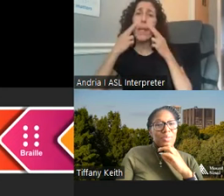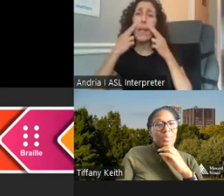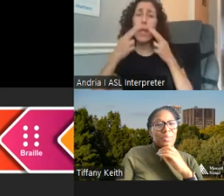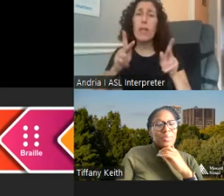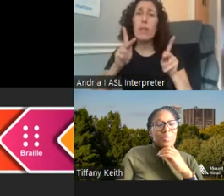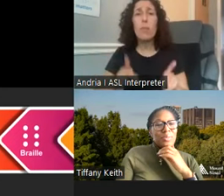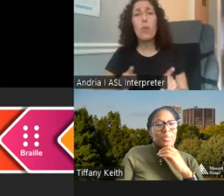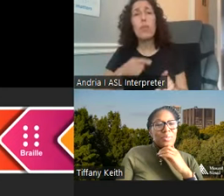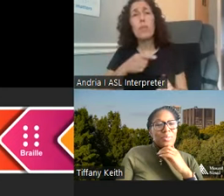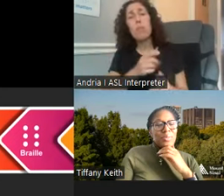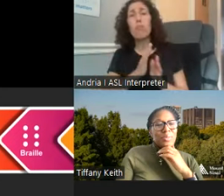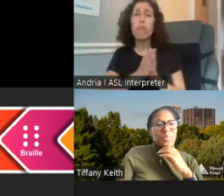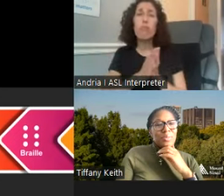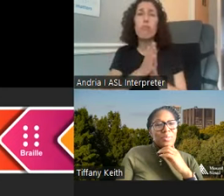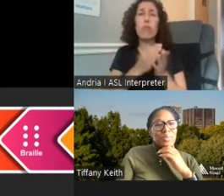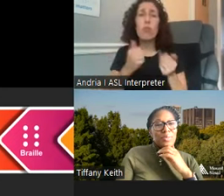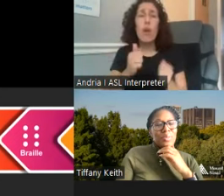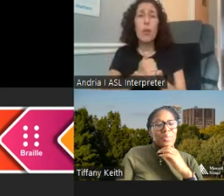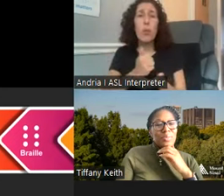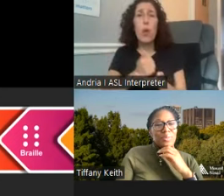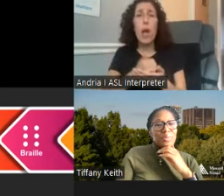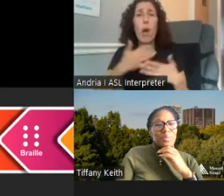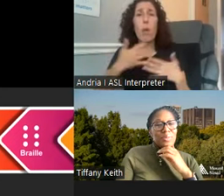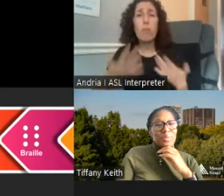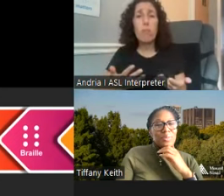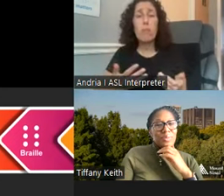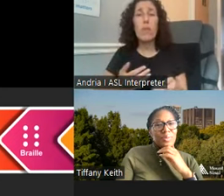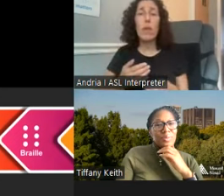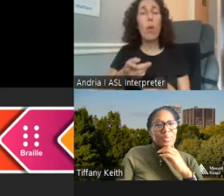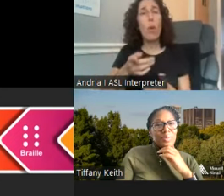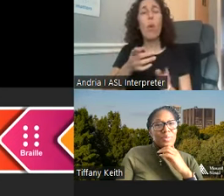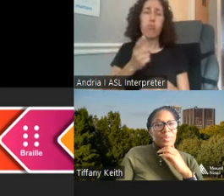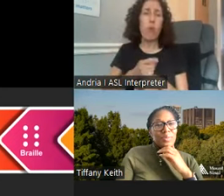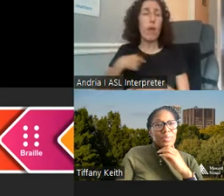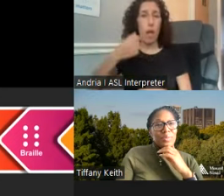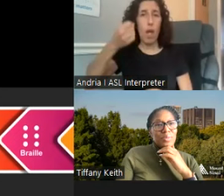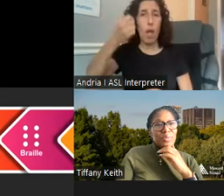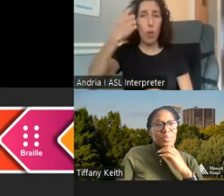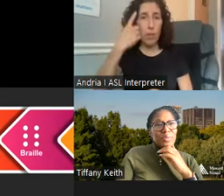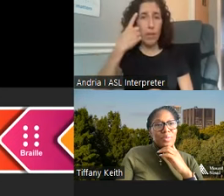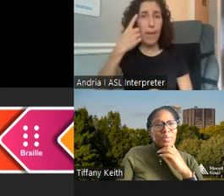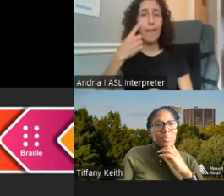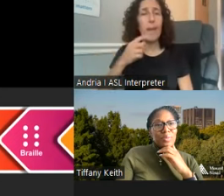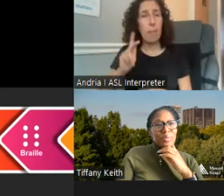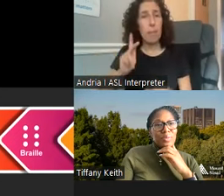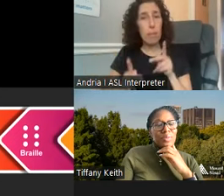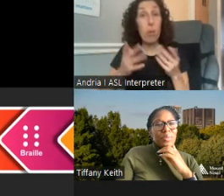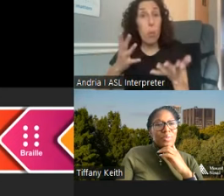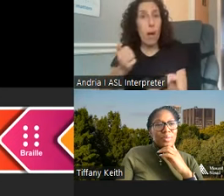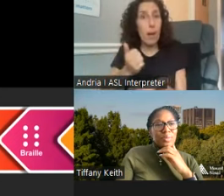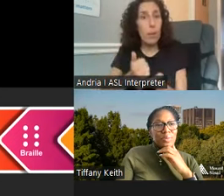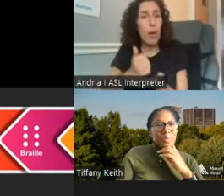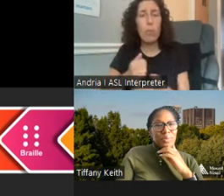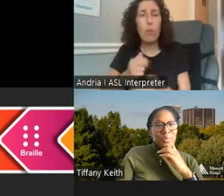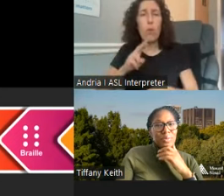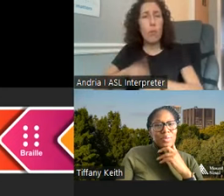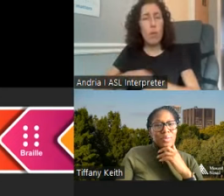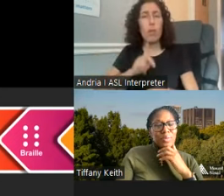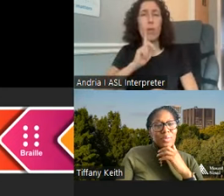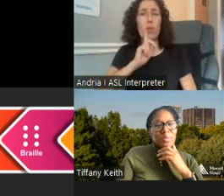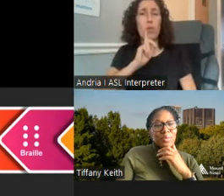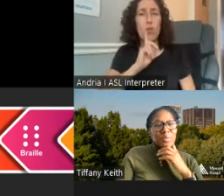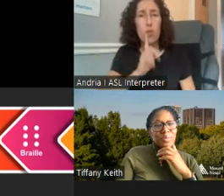ridiculous. But I understand they were coming from a place of empathy, right? They wanted to be helpful. They didn't want me to get hurt. But